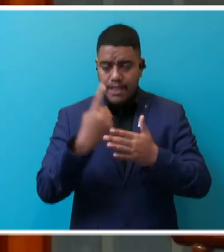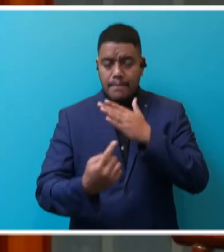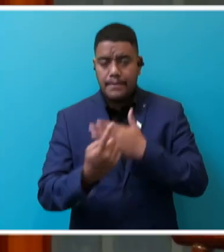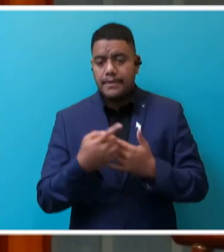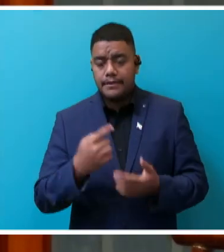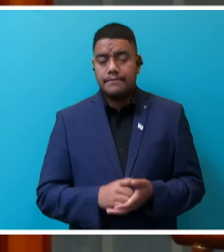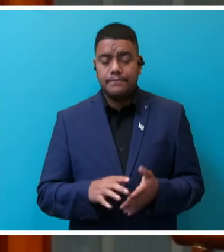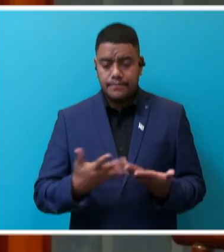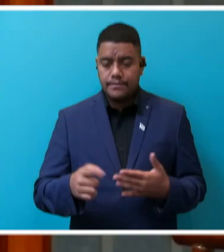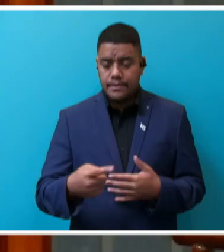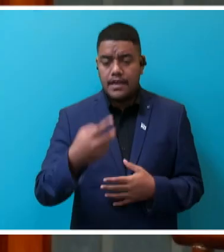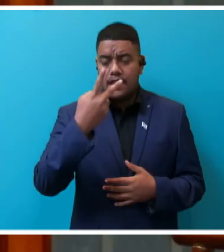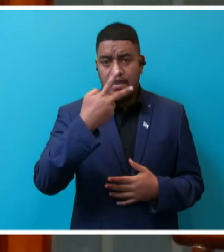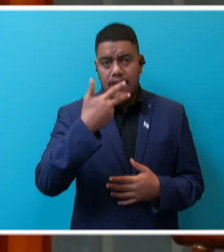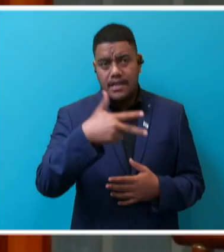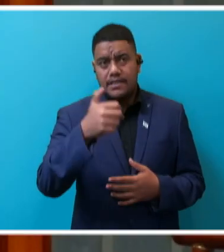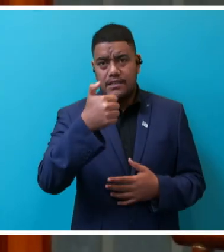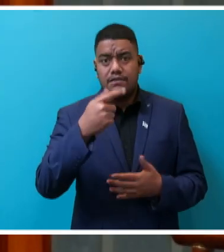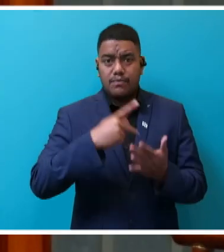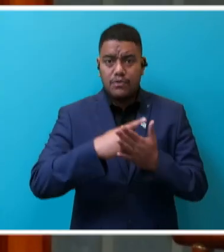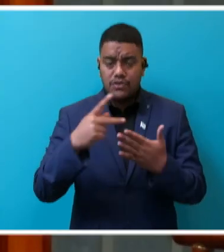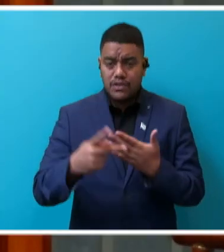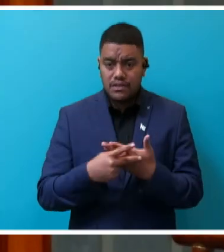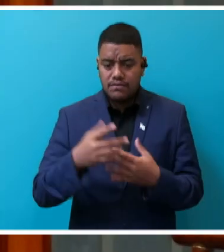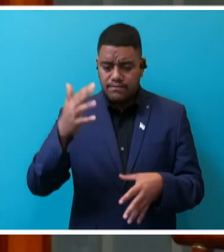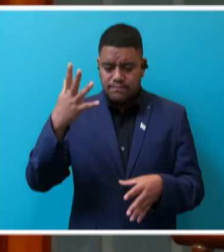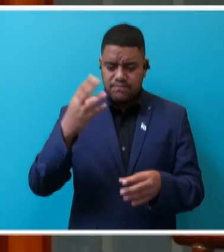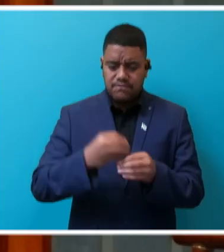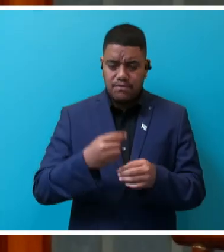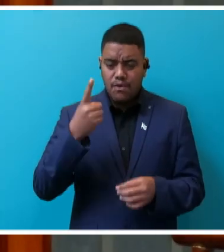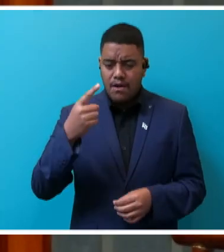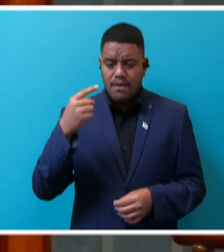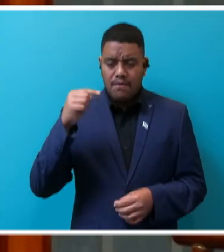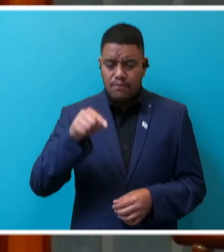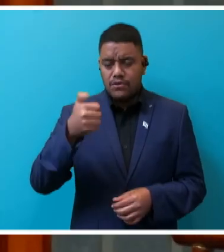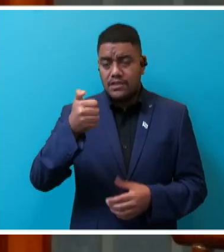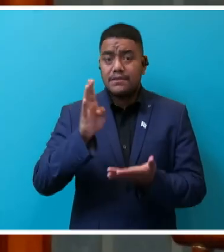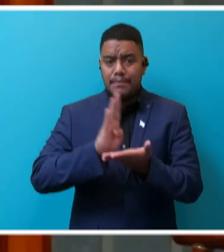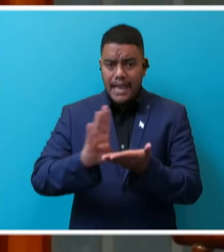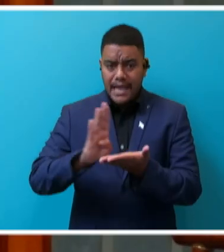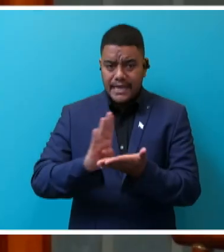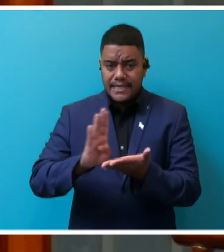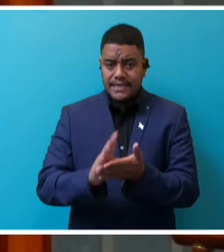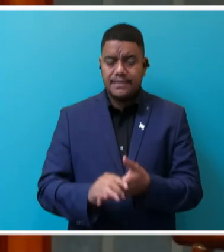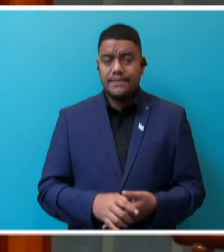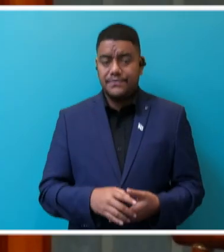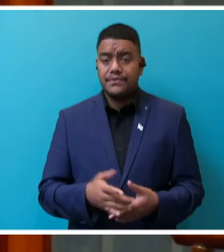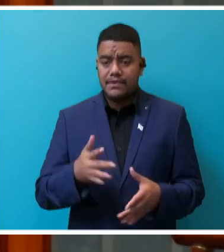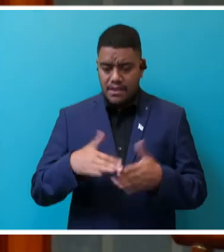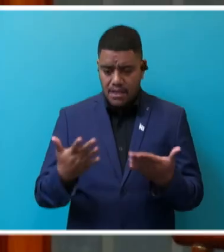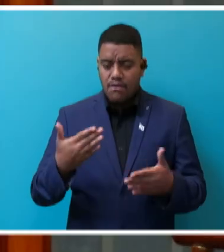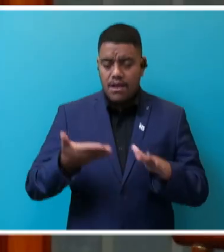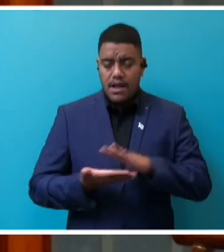House, 86 projects valued at approximately 1.67 billion are currently under